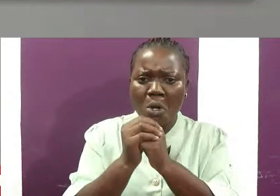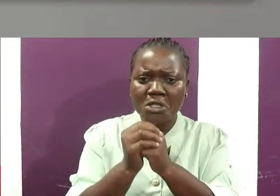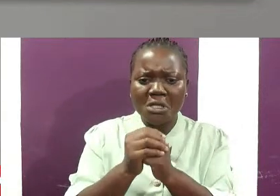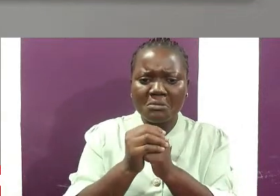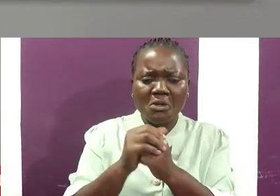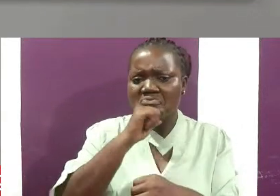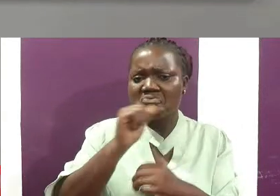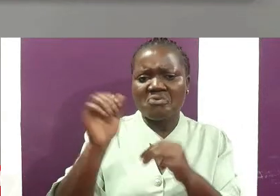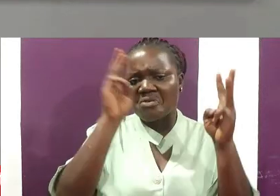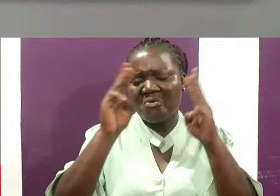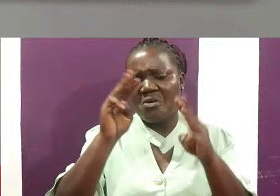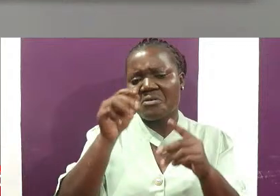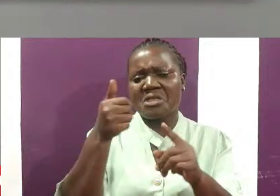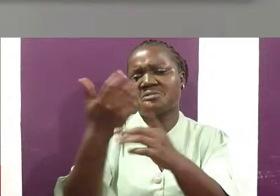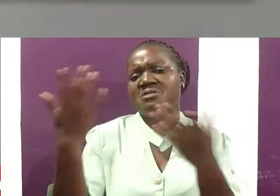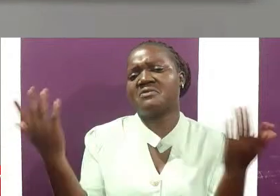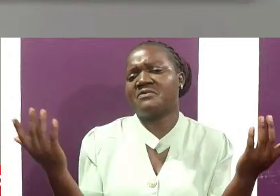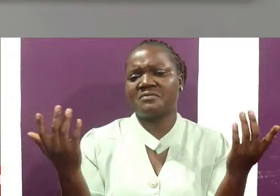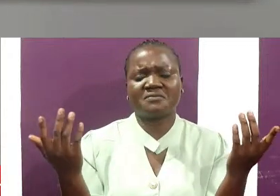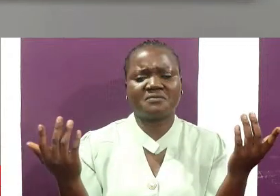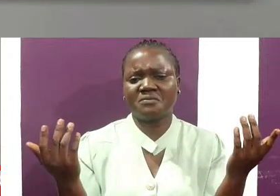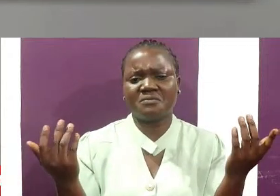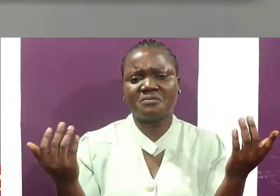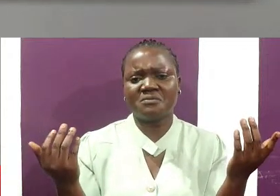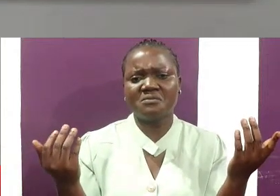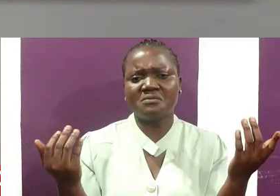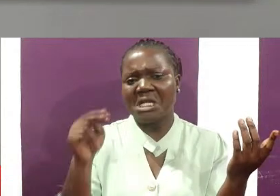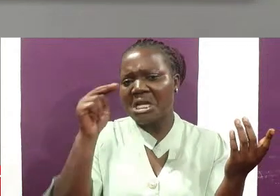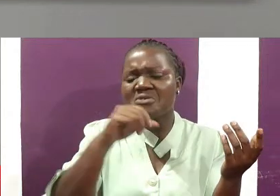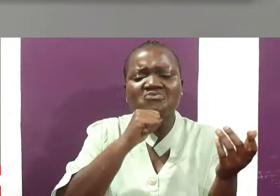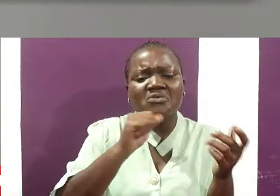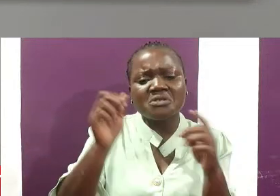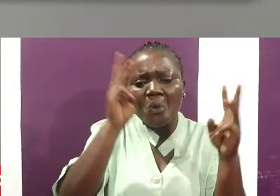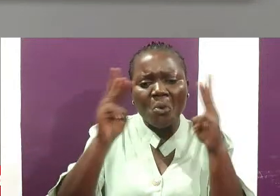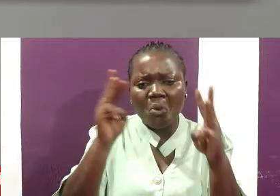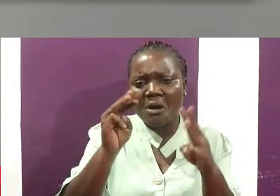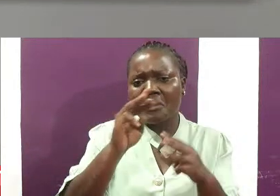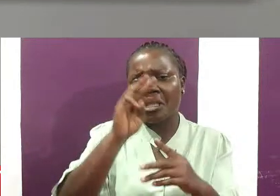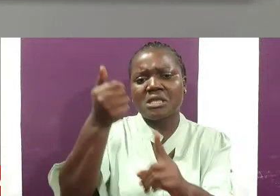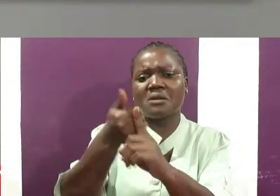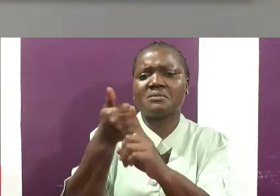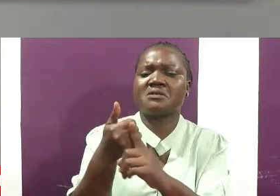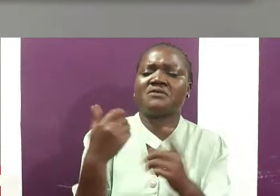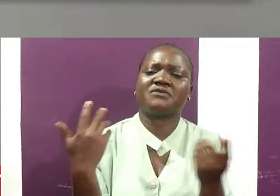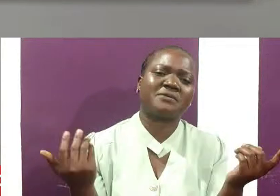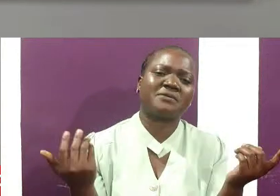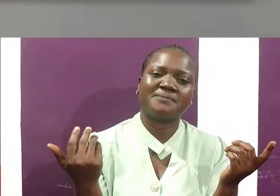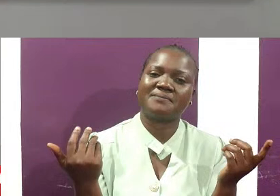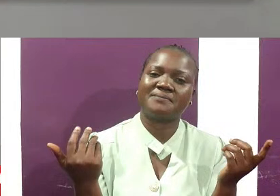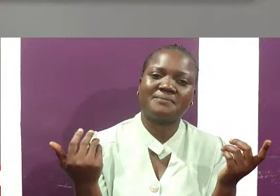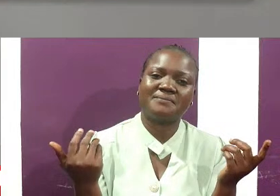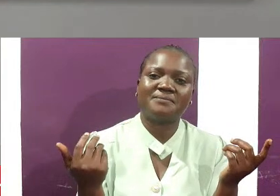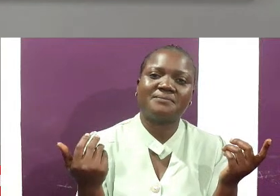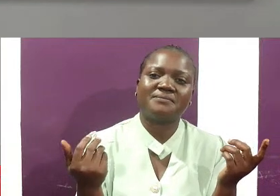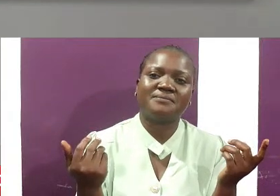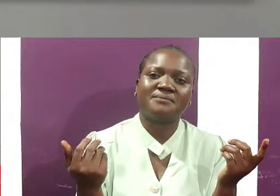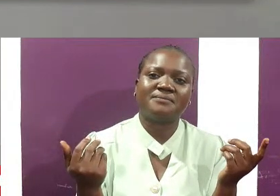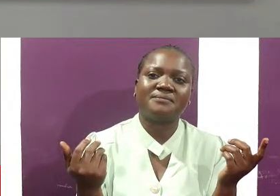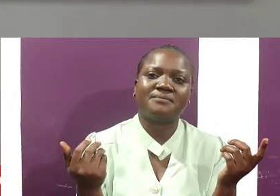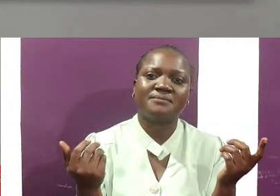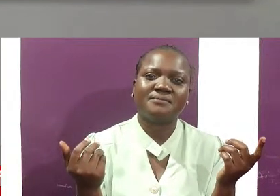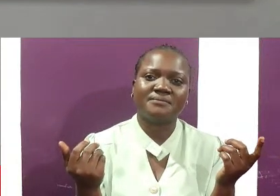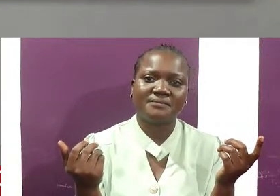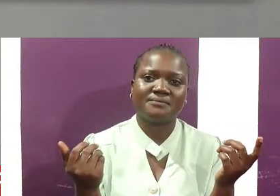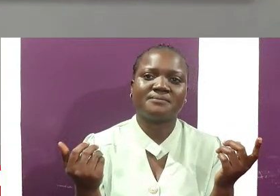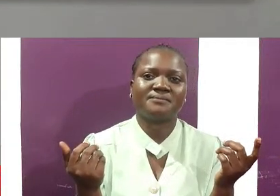Peter, on the day of Pentecost, and the 11 other apostles that were with him, all proclaimed a message of, stop living this way and do